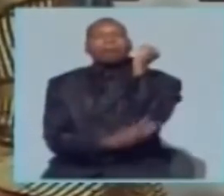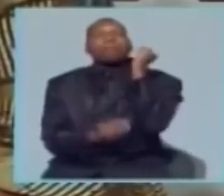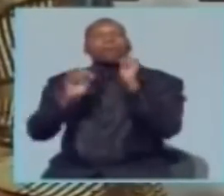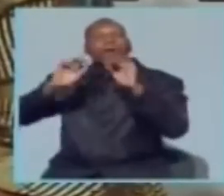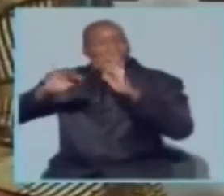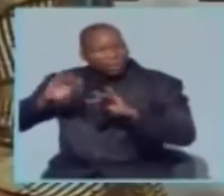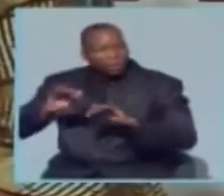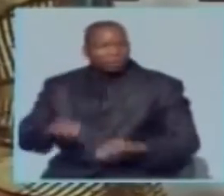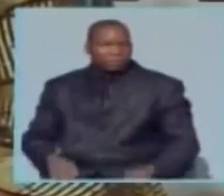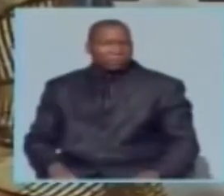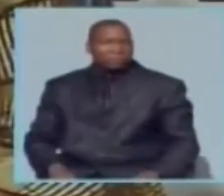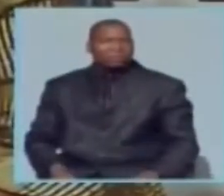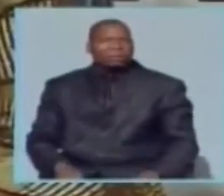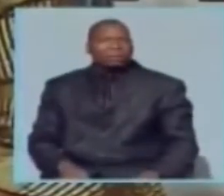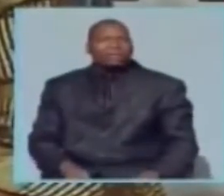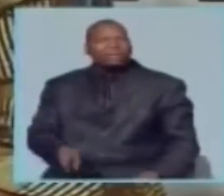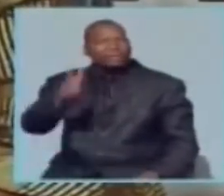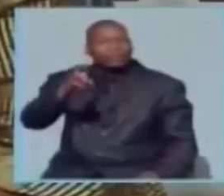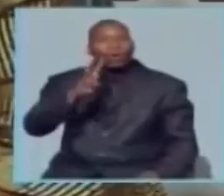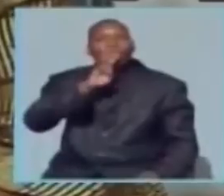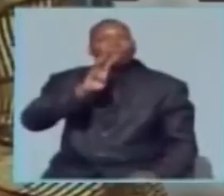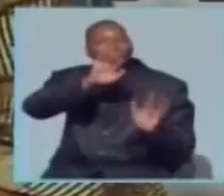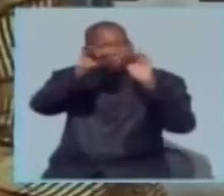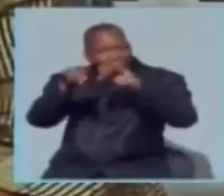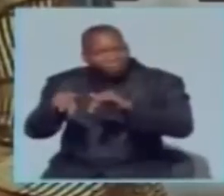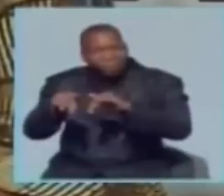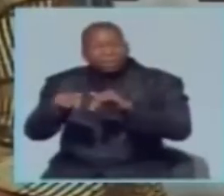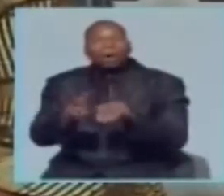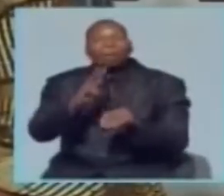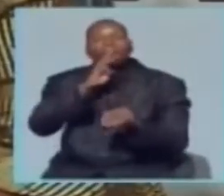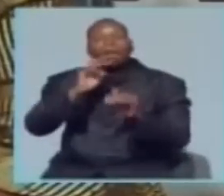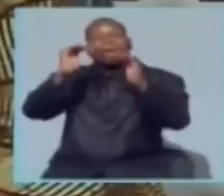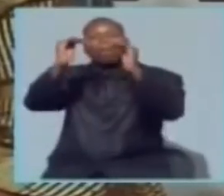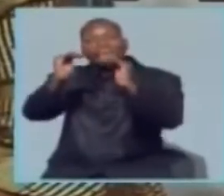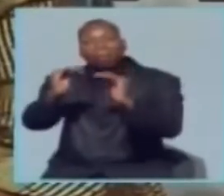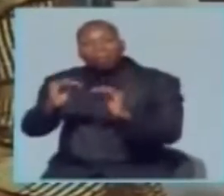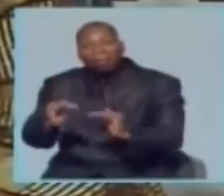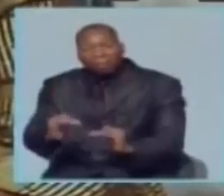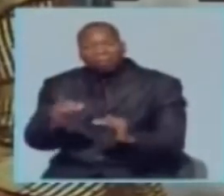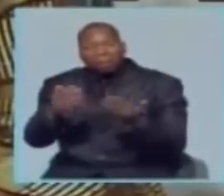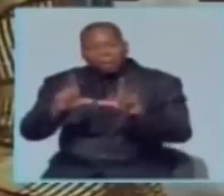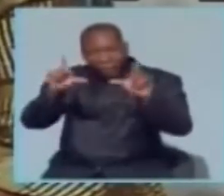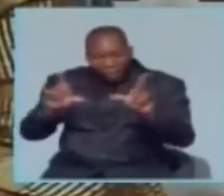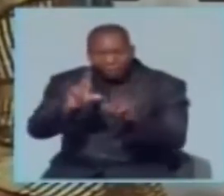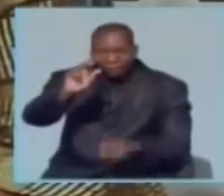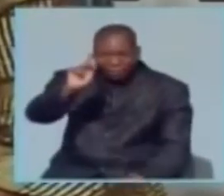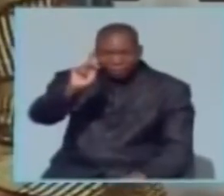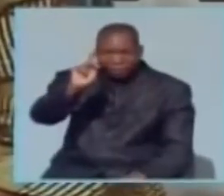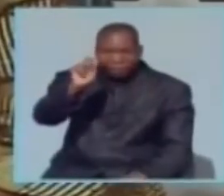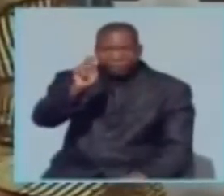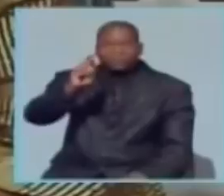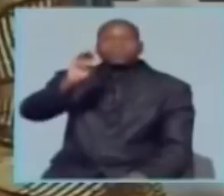all seen the Victoria Falls almost completely dry. The water levels in the Kariba are very, very low.